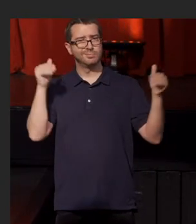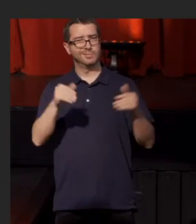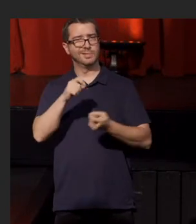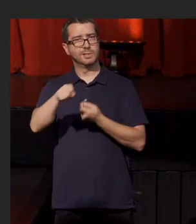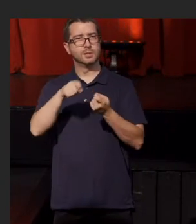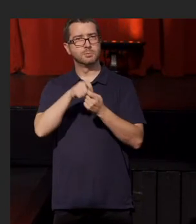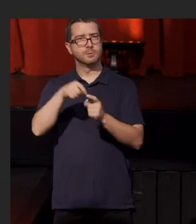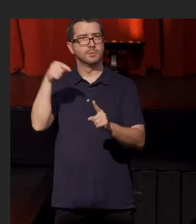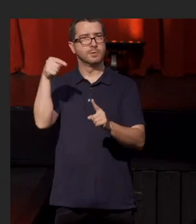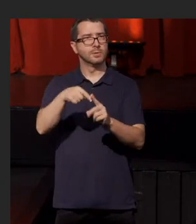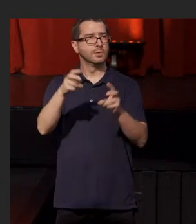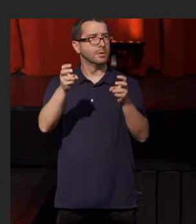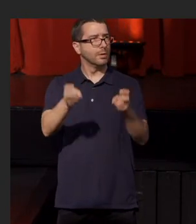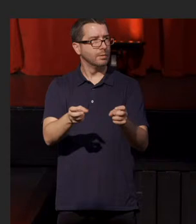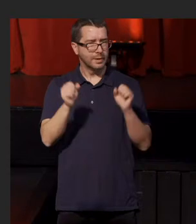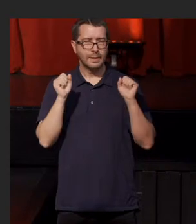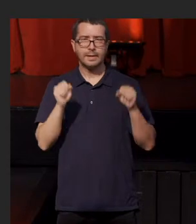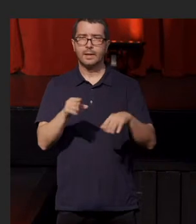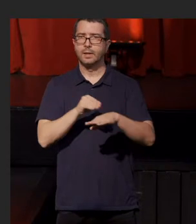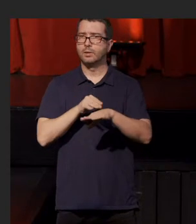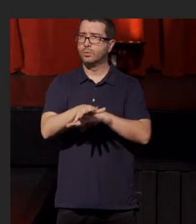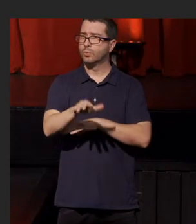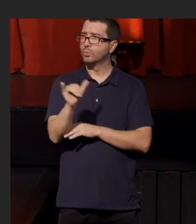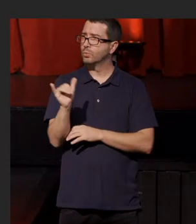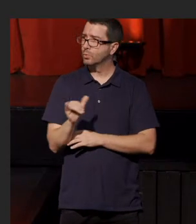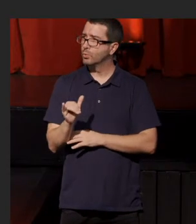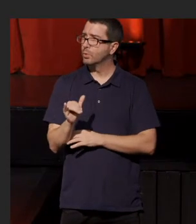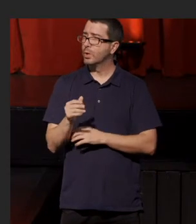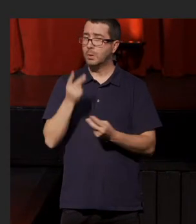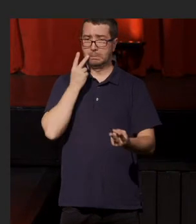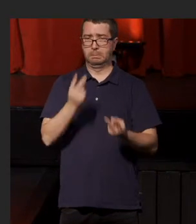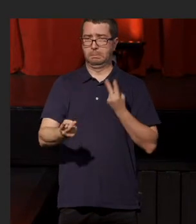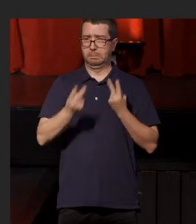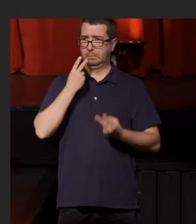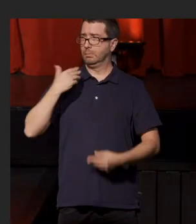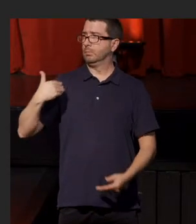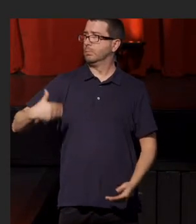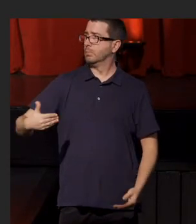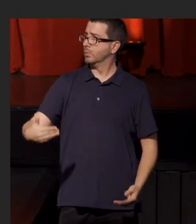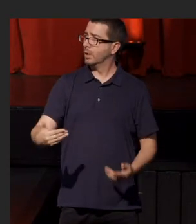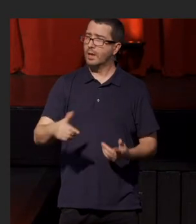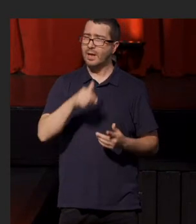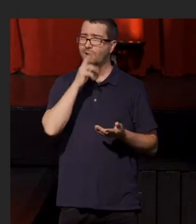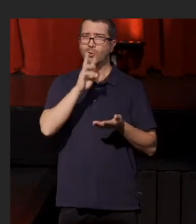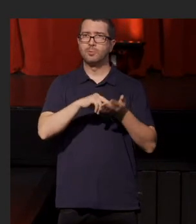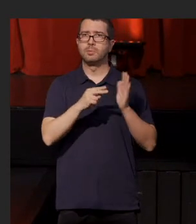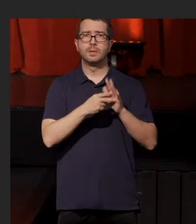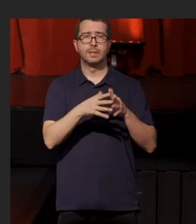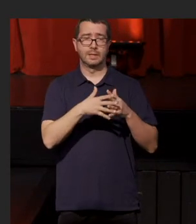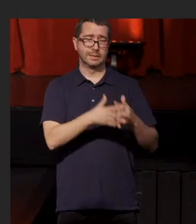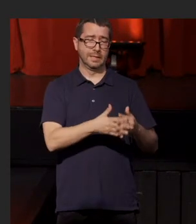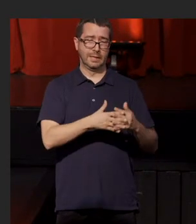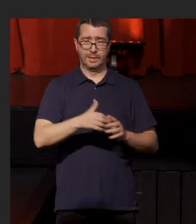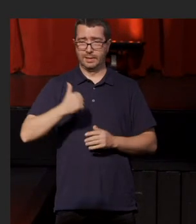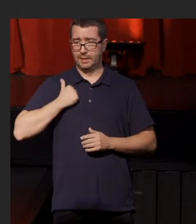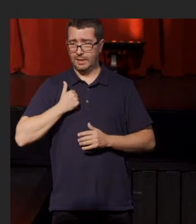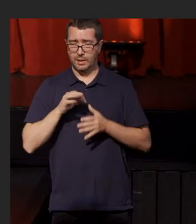topic. So certainly we can see those kinds of things. And I'm not bringing the kind of US-Canada relationship up